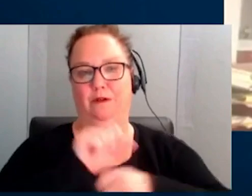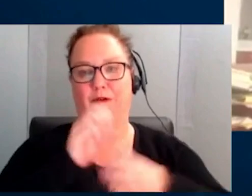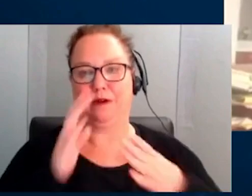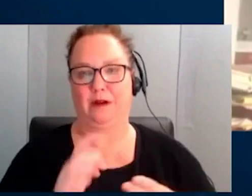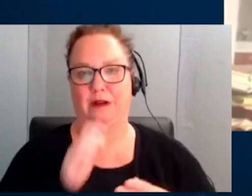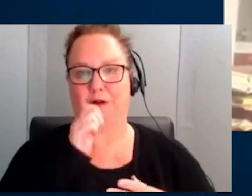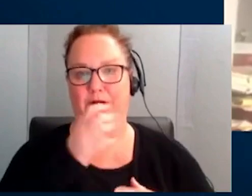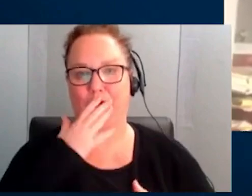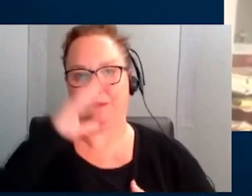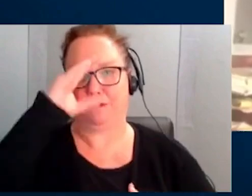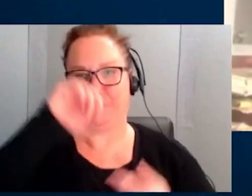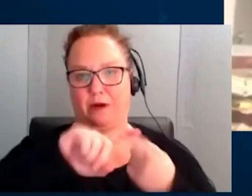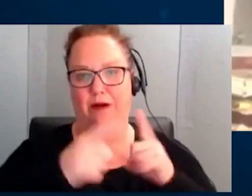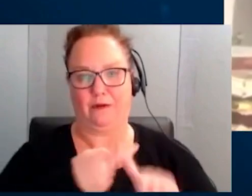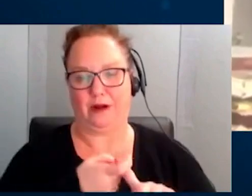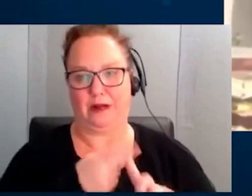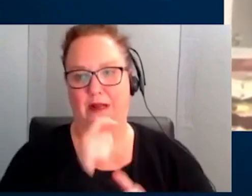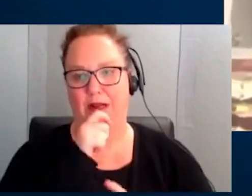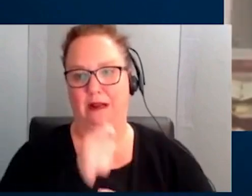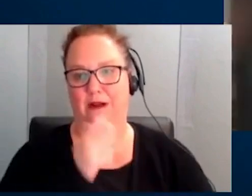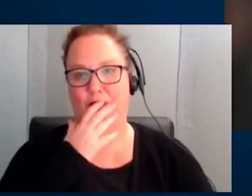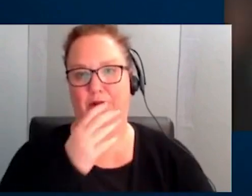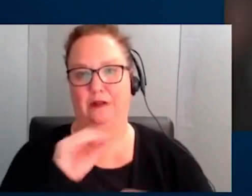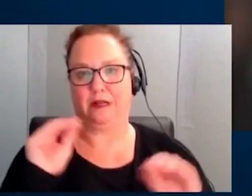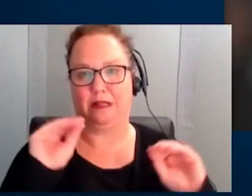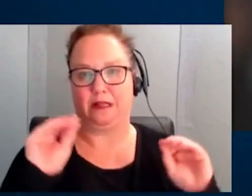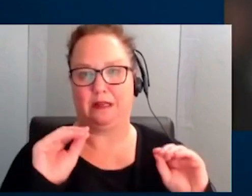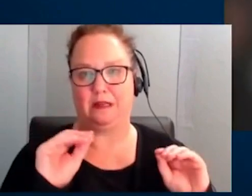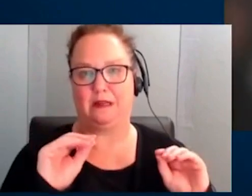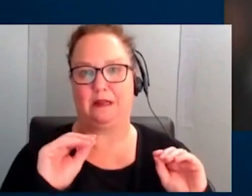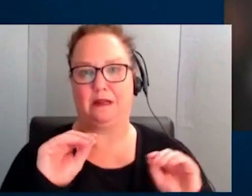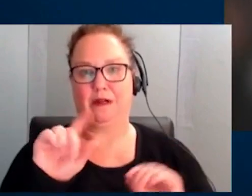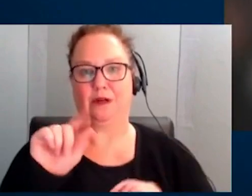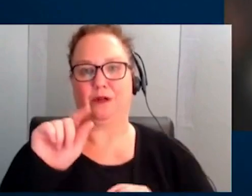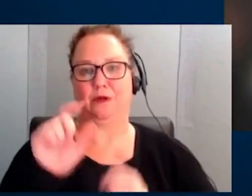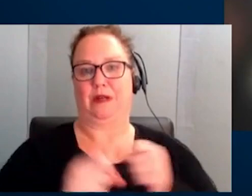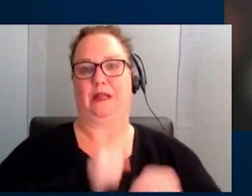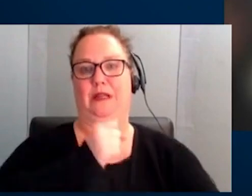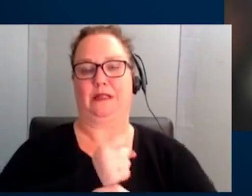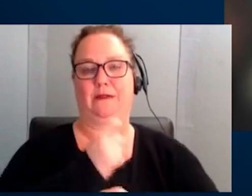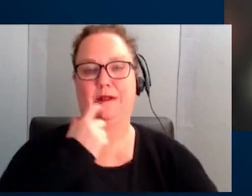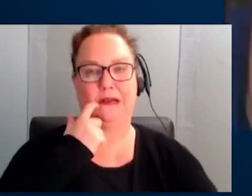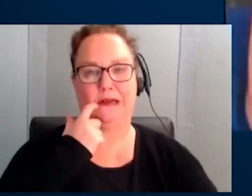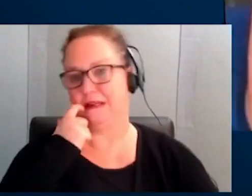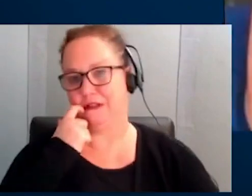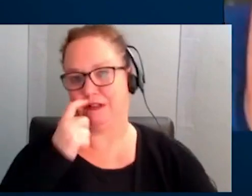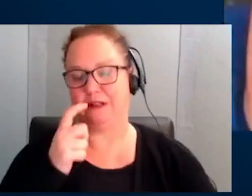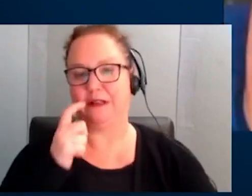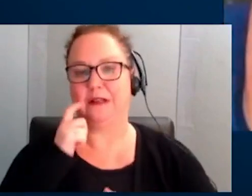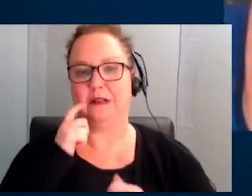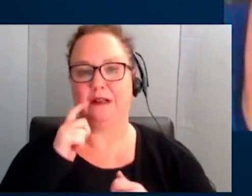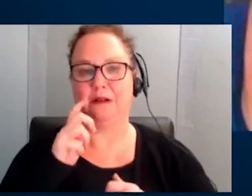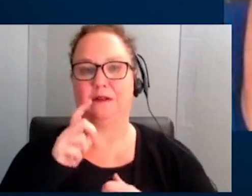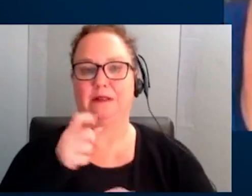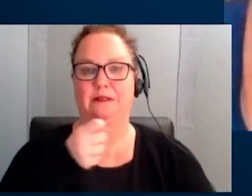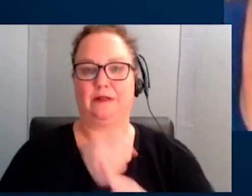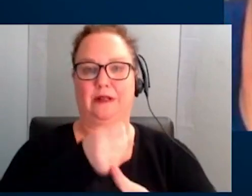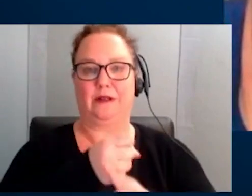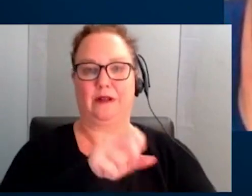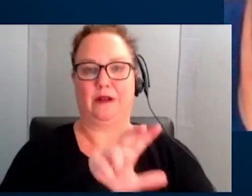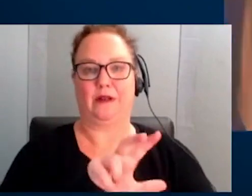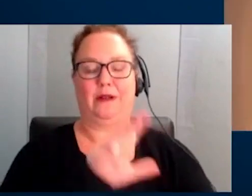I wasn't a good, anything really. Nearly 20 years of opioid addiction was taking its toll on 38-year-old